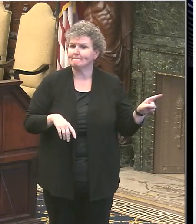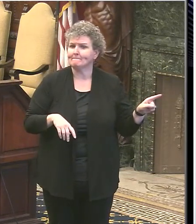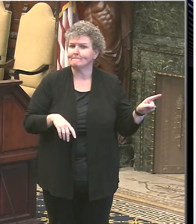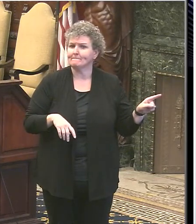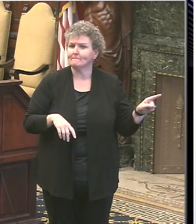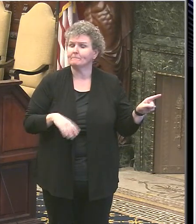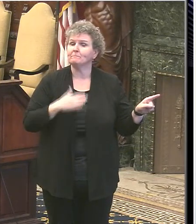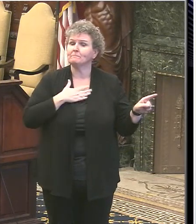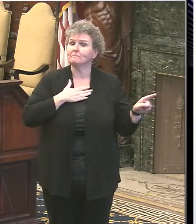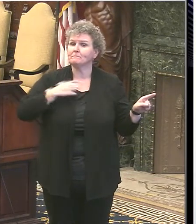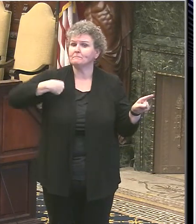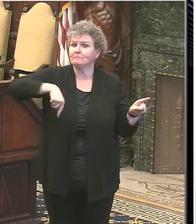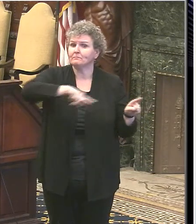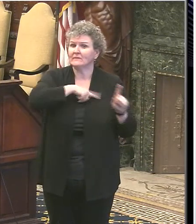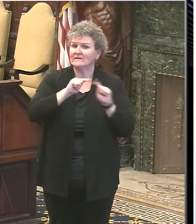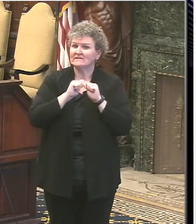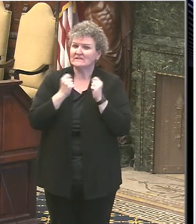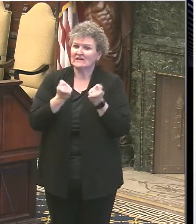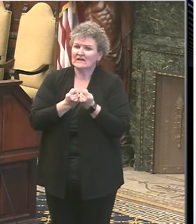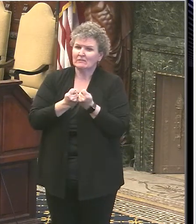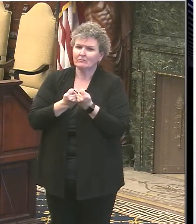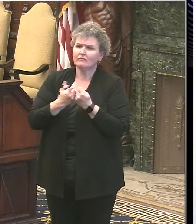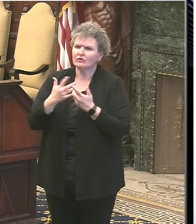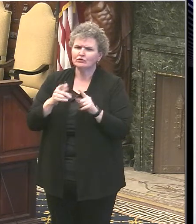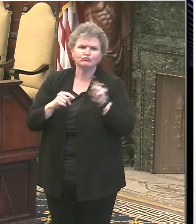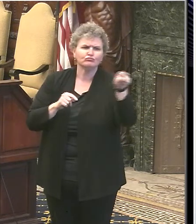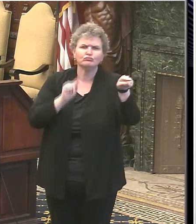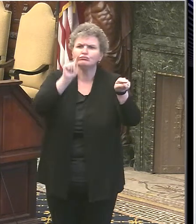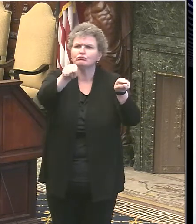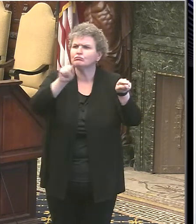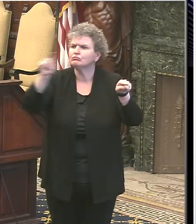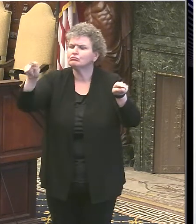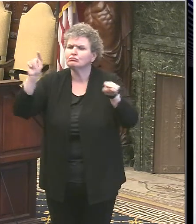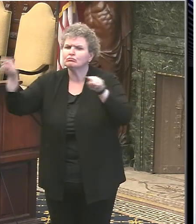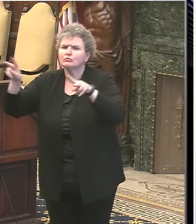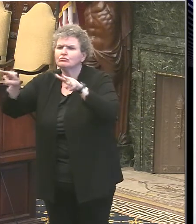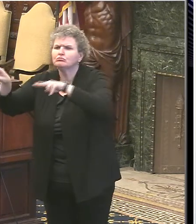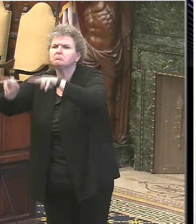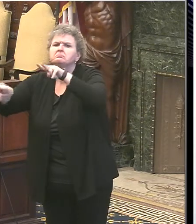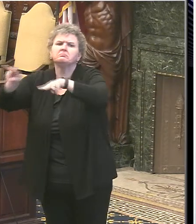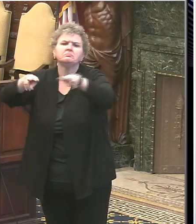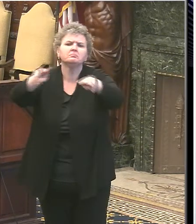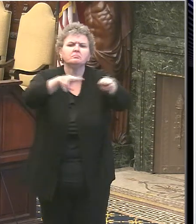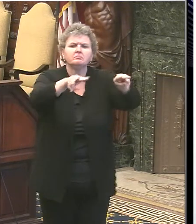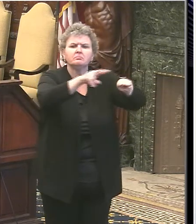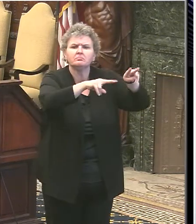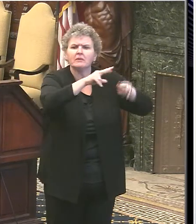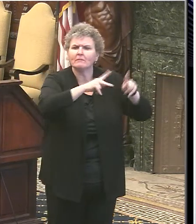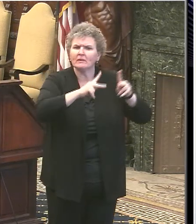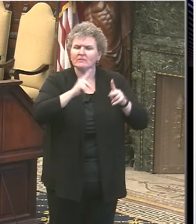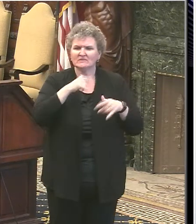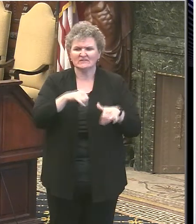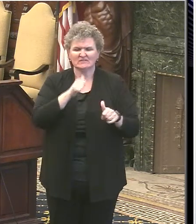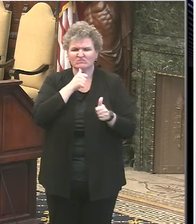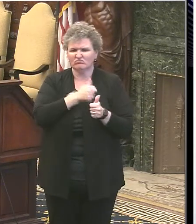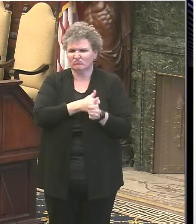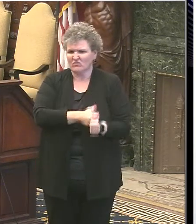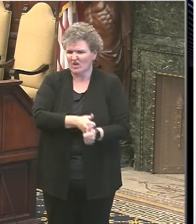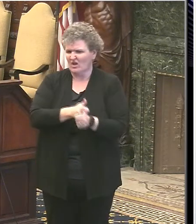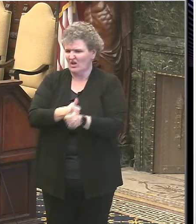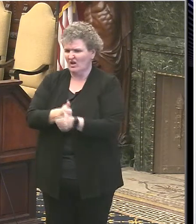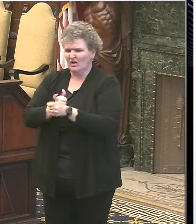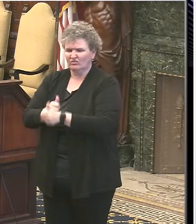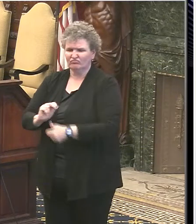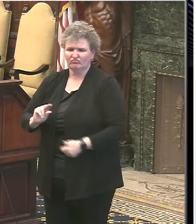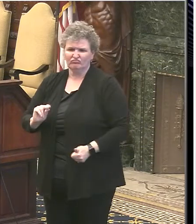a fairly routine basis gone out and found places that were not following the restrictions, even from before restrictions as well as,